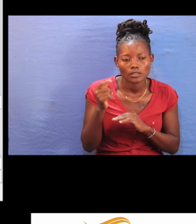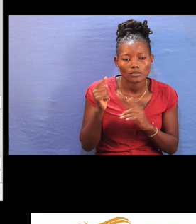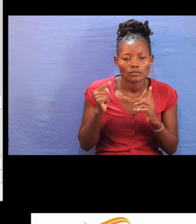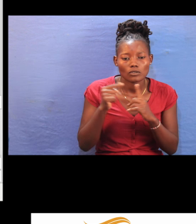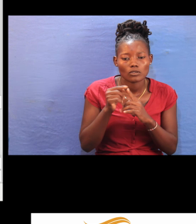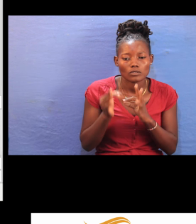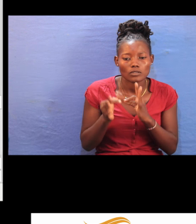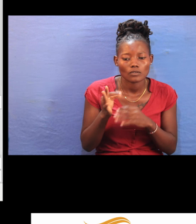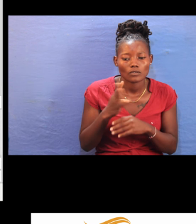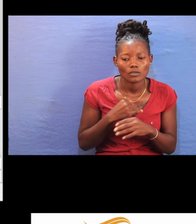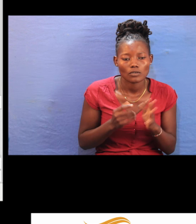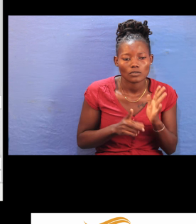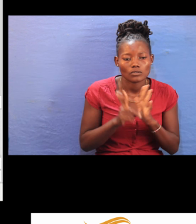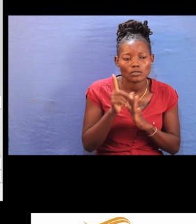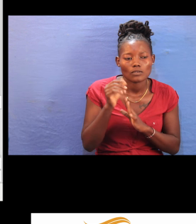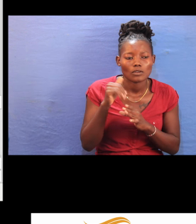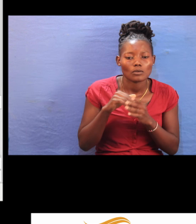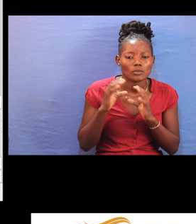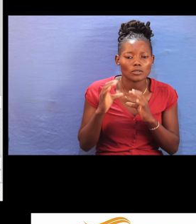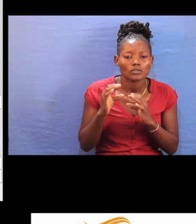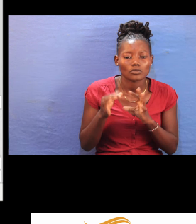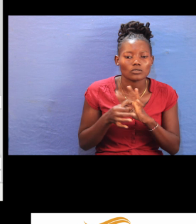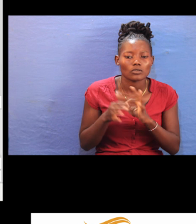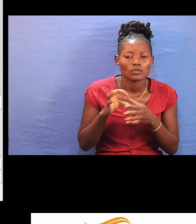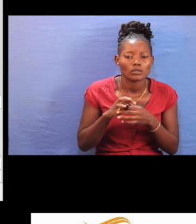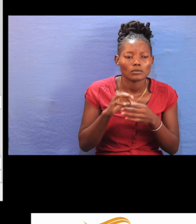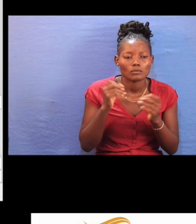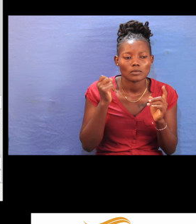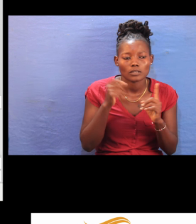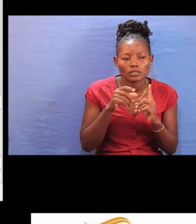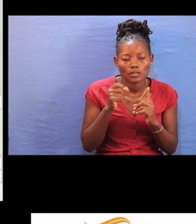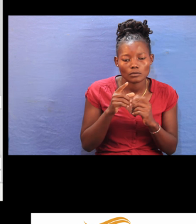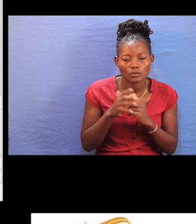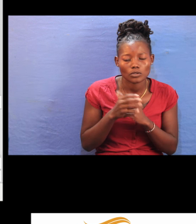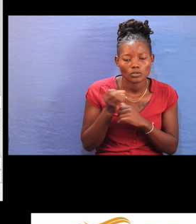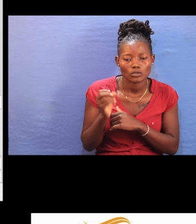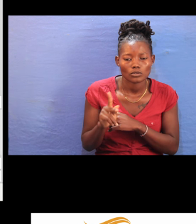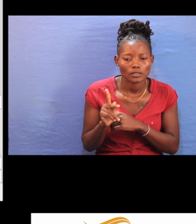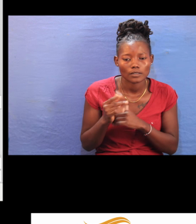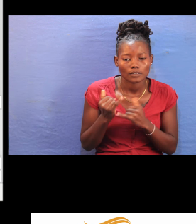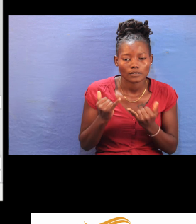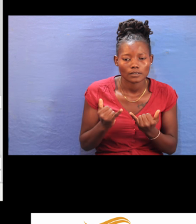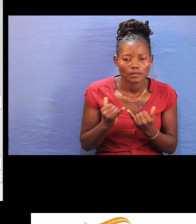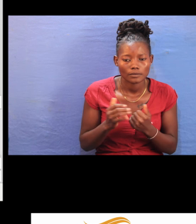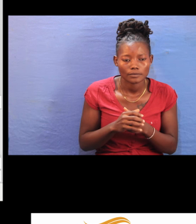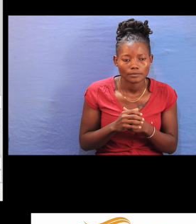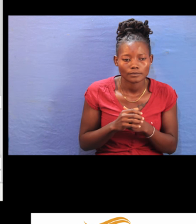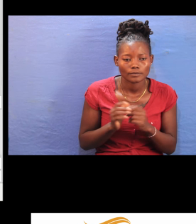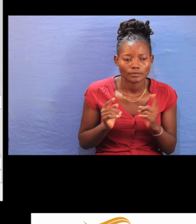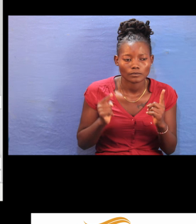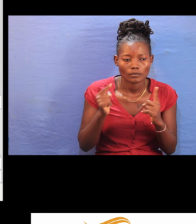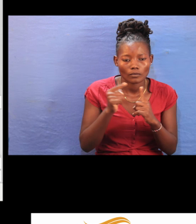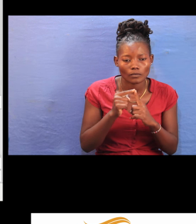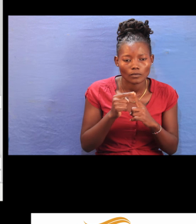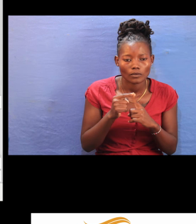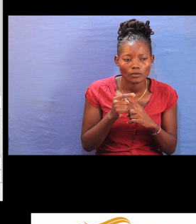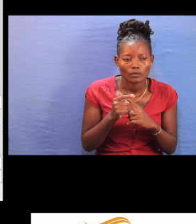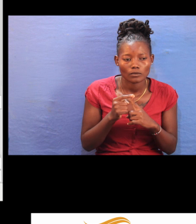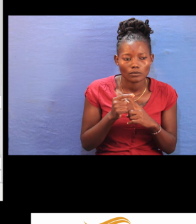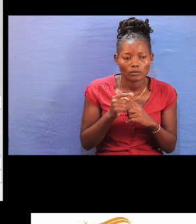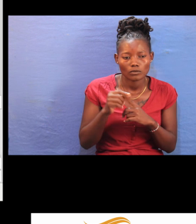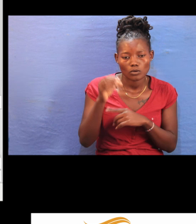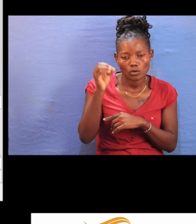to develop and coach an Olympic champion. Okay. Now, objective goals